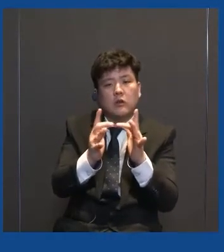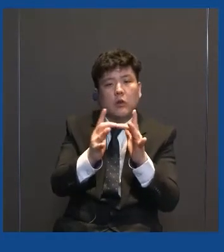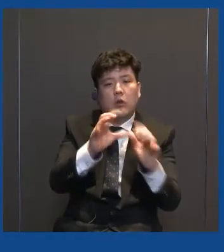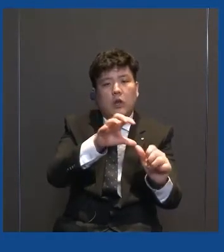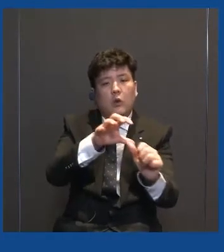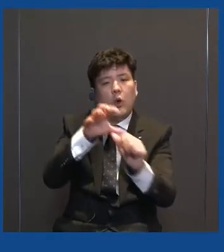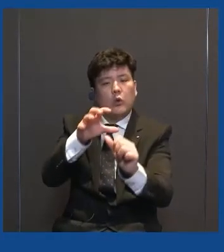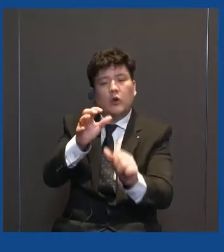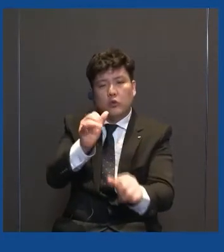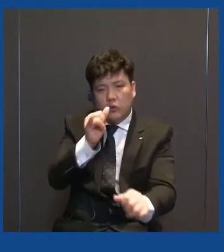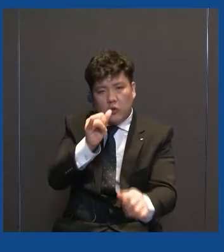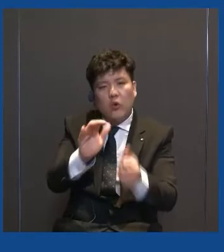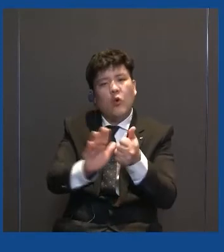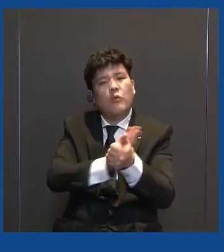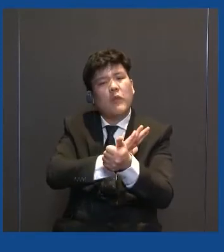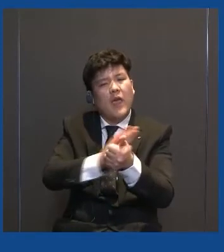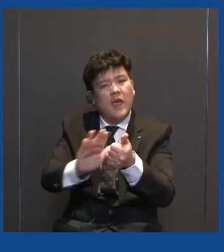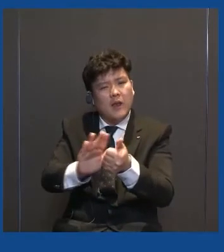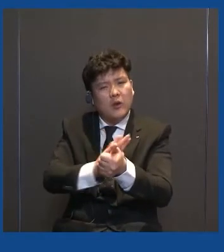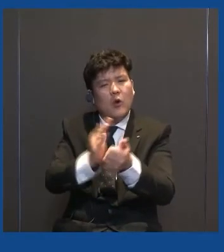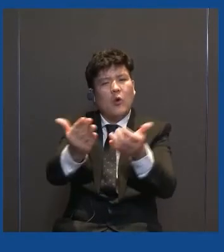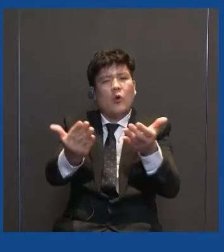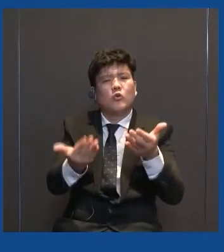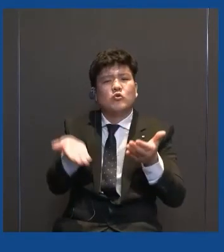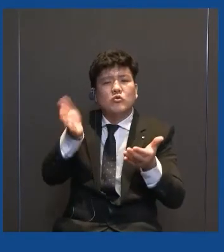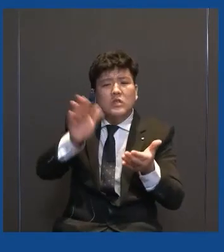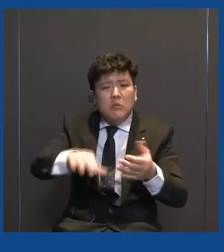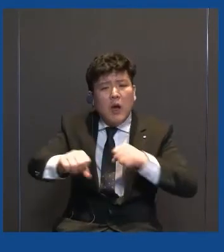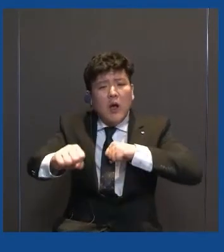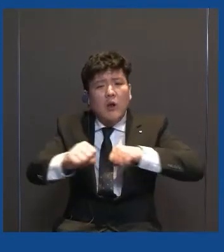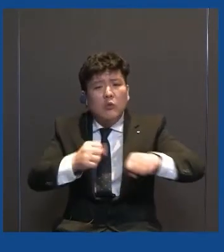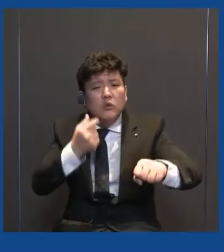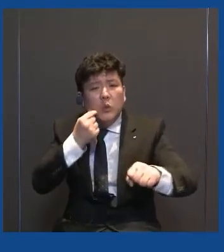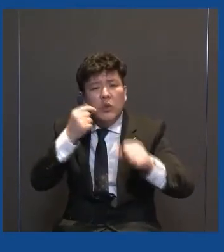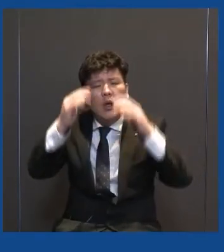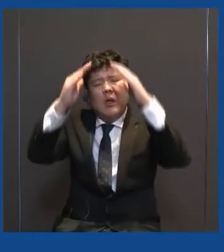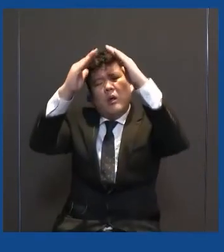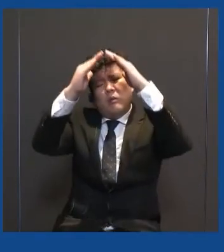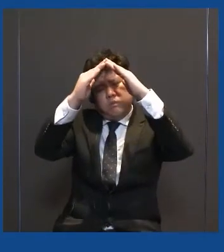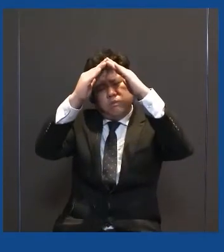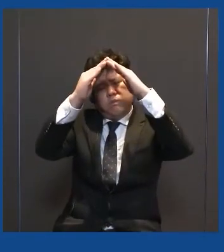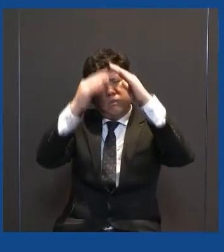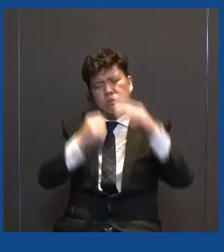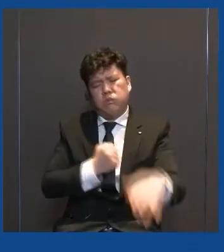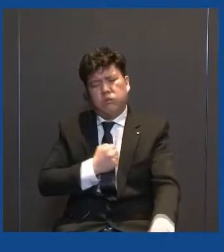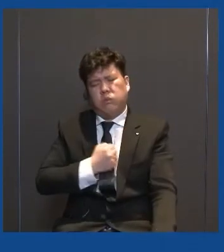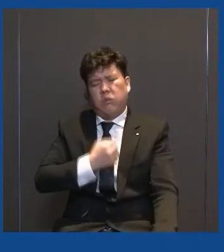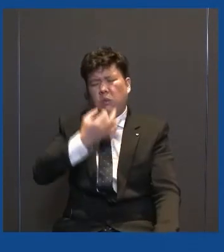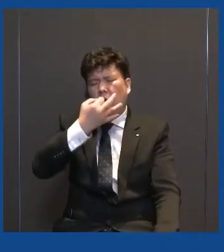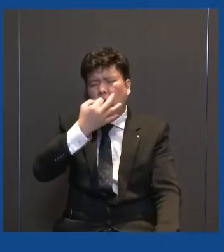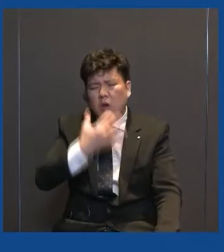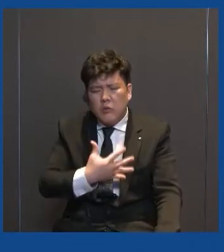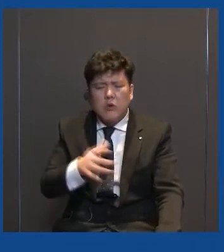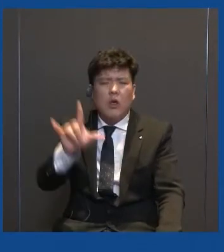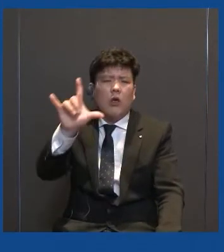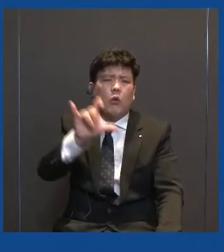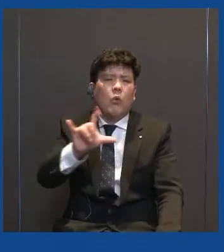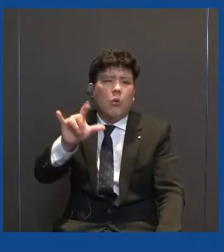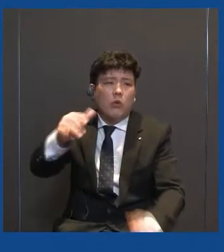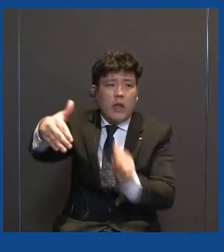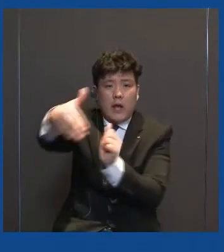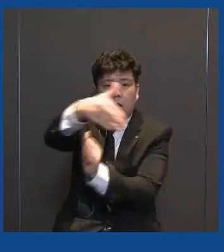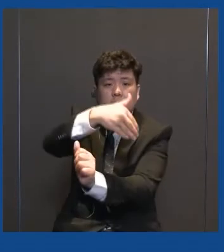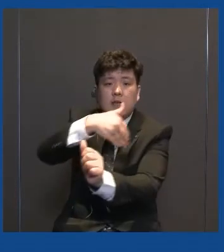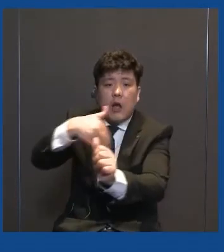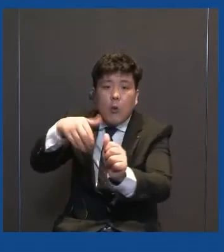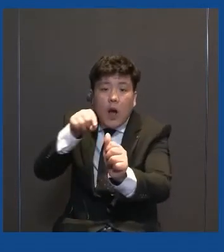the older person centers, and so we are getting news from them too. So we are getting some support,